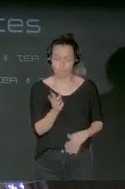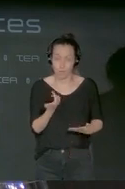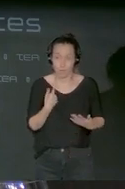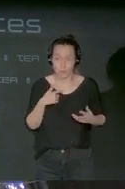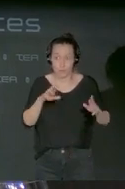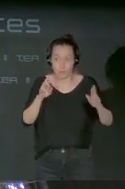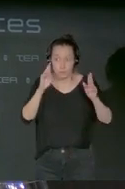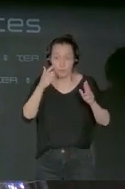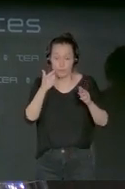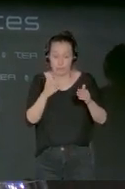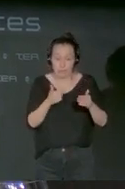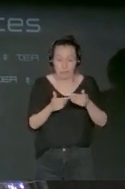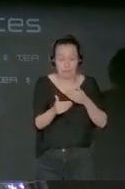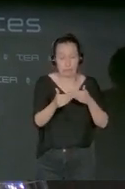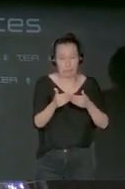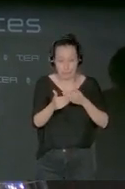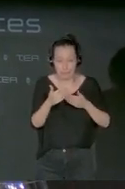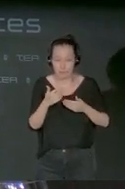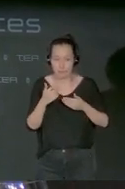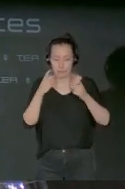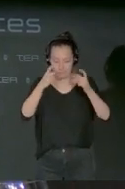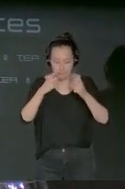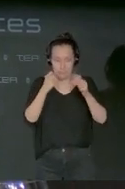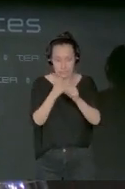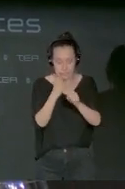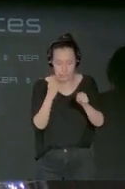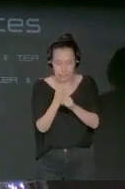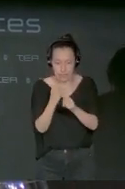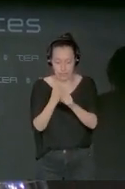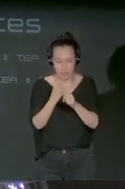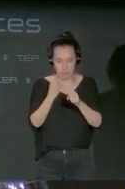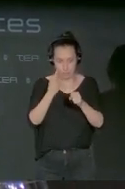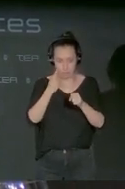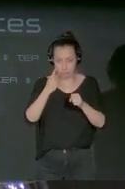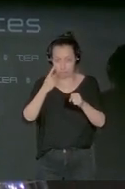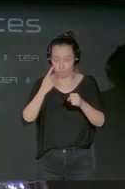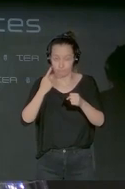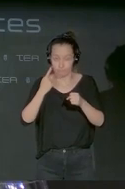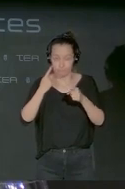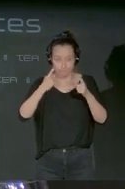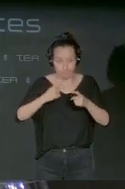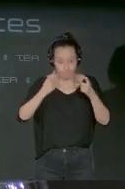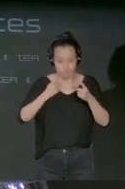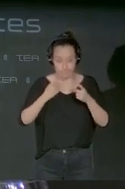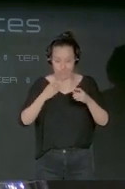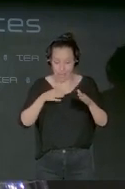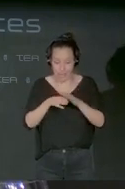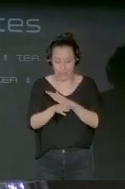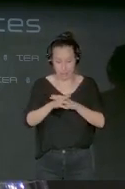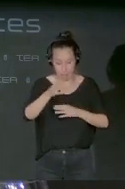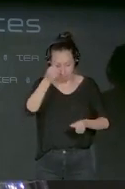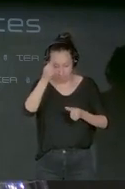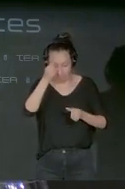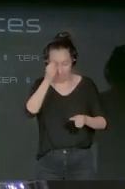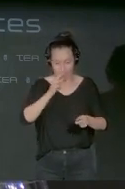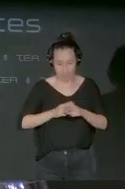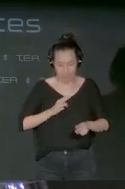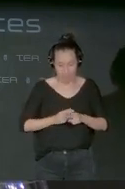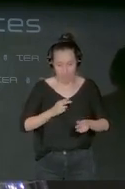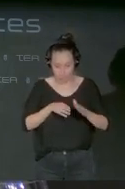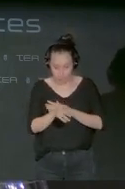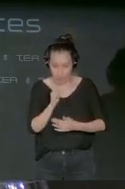on access to data that secures that creators of the video games, even on the cloud streaming platforms, have access to their player data, and they can use it to create even